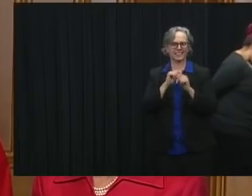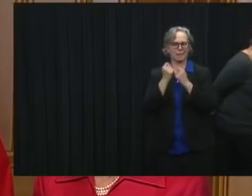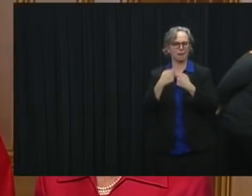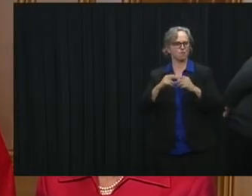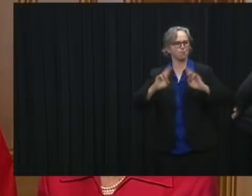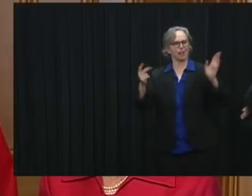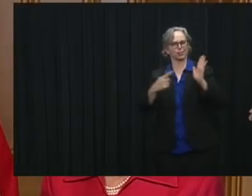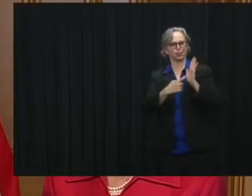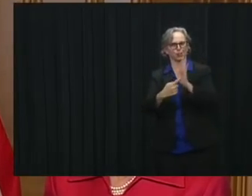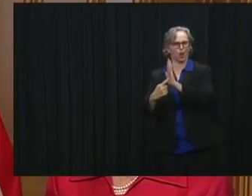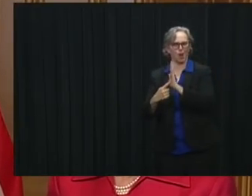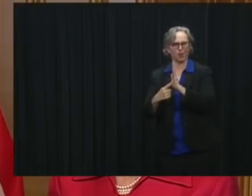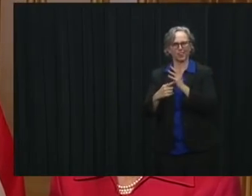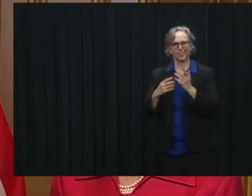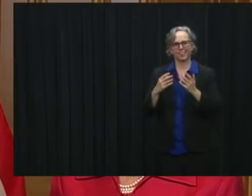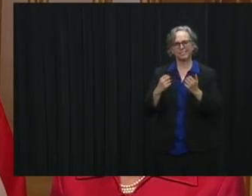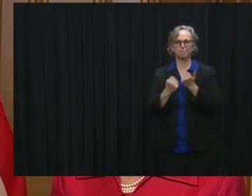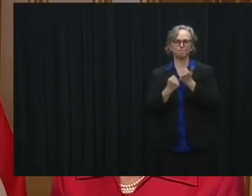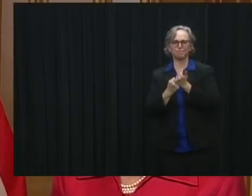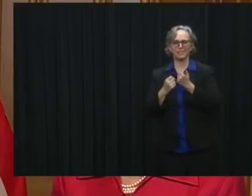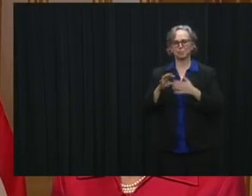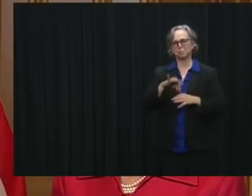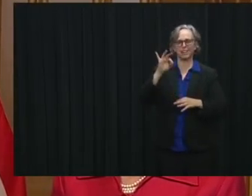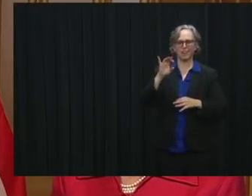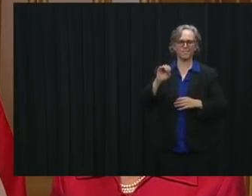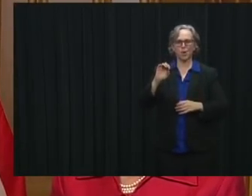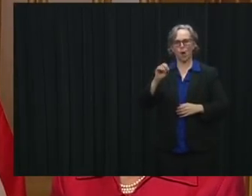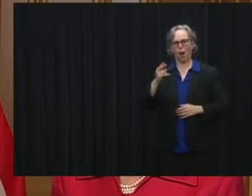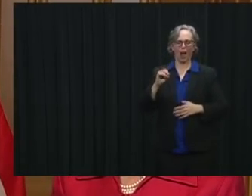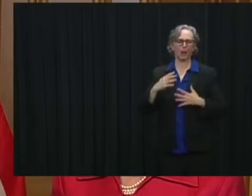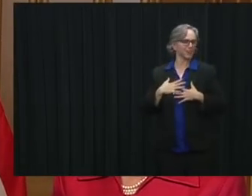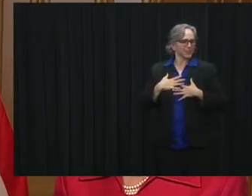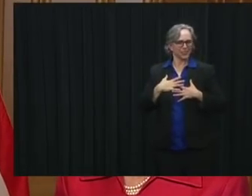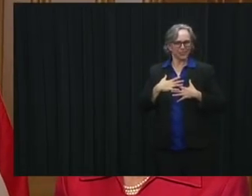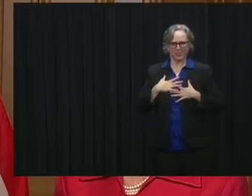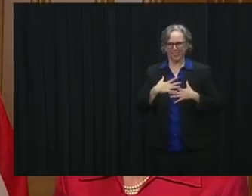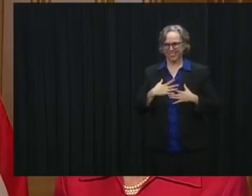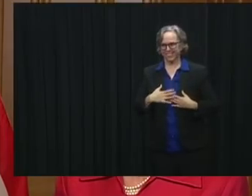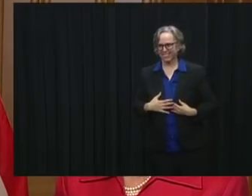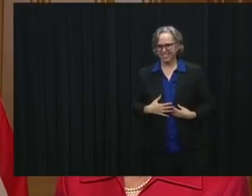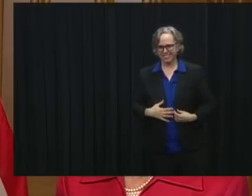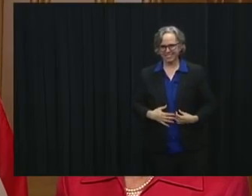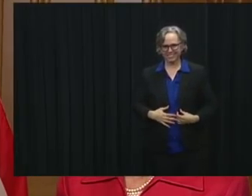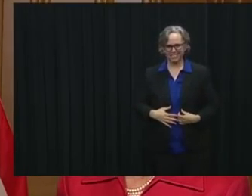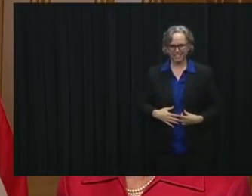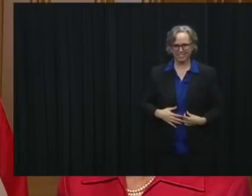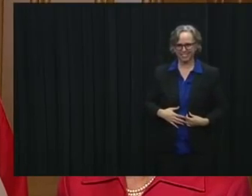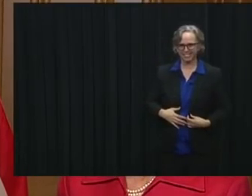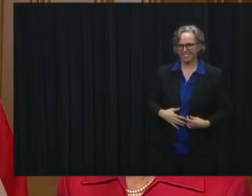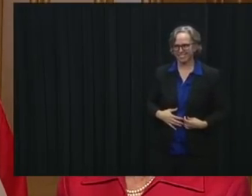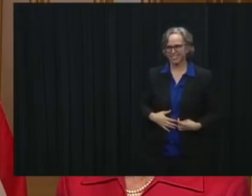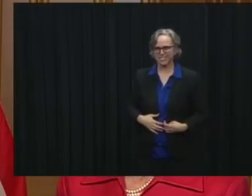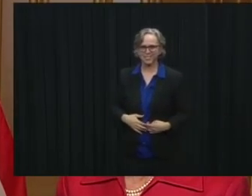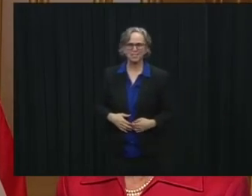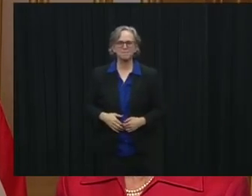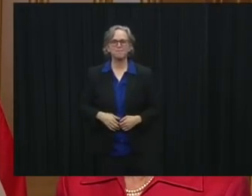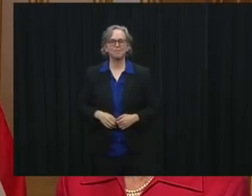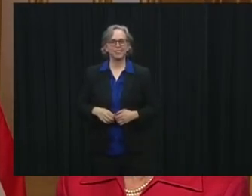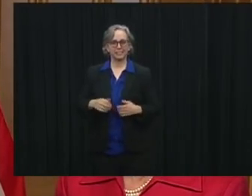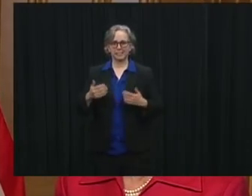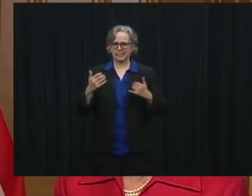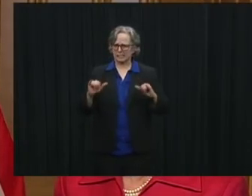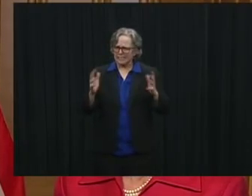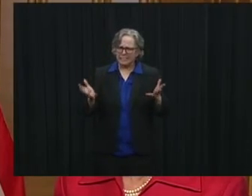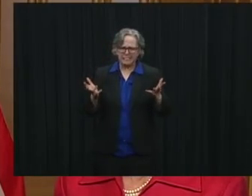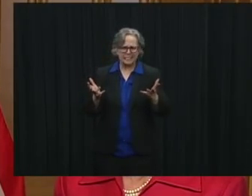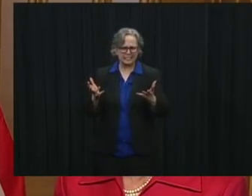the spirit of Ohio and Ohioans as we move through this. People are still pushing forward.